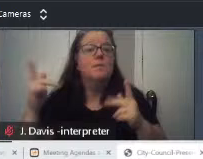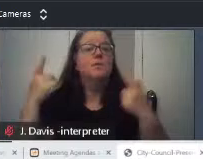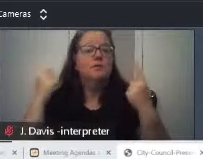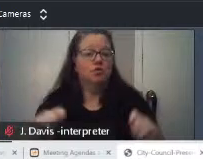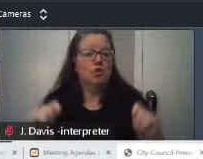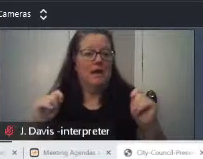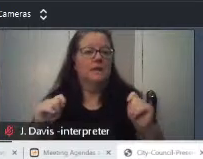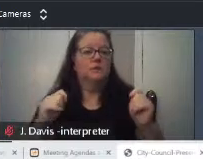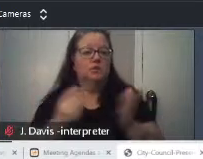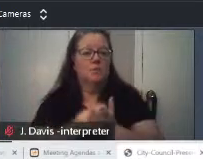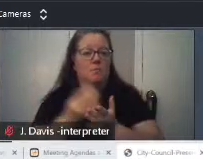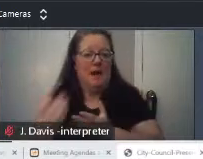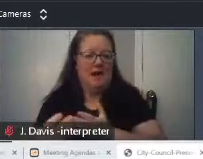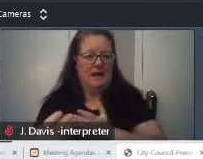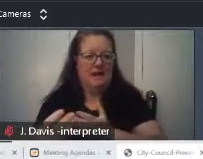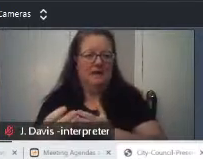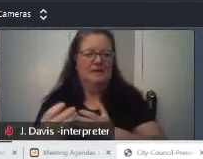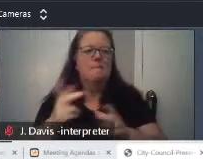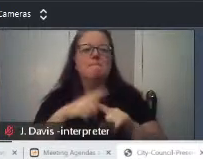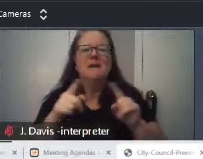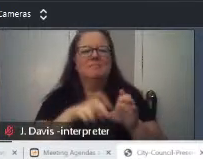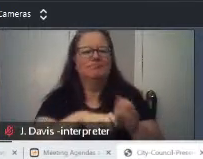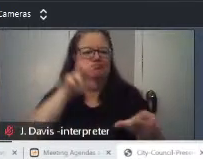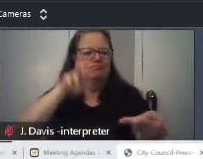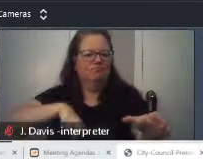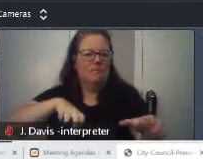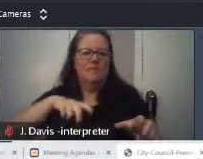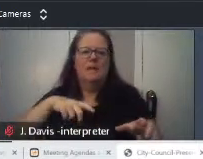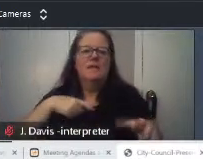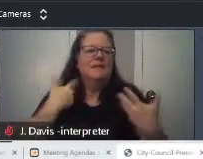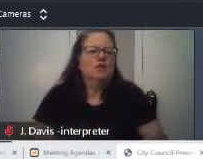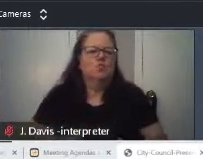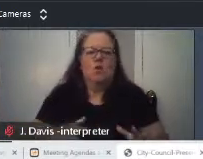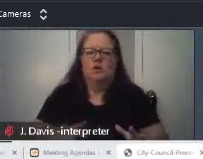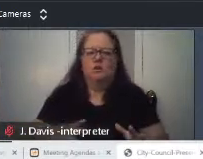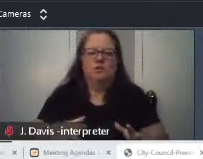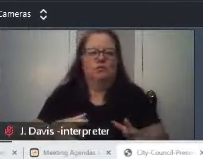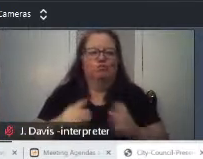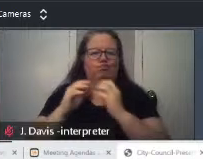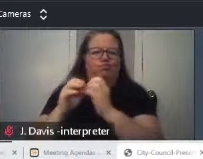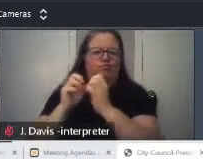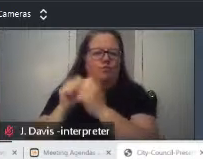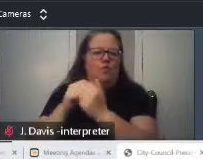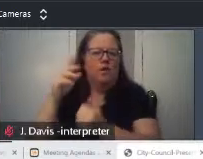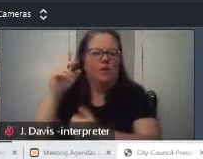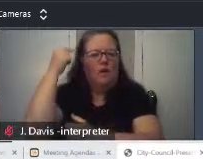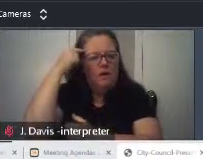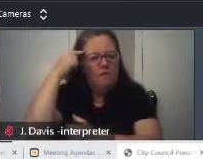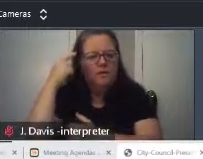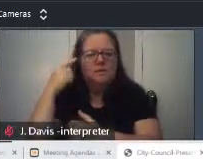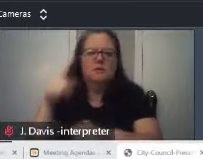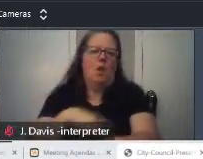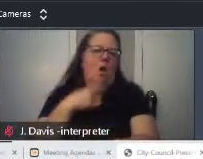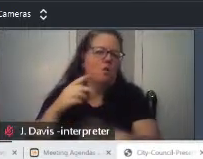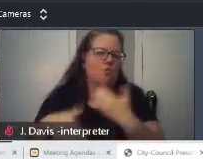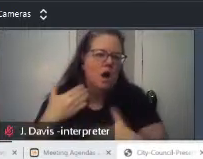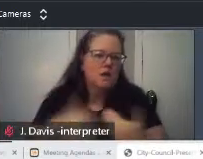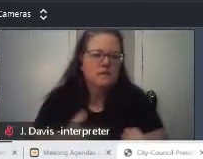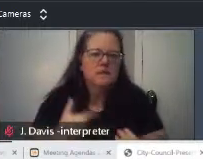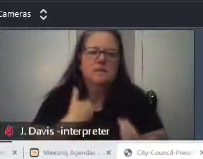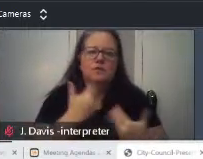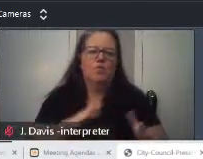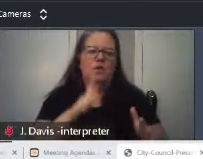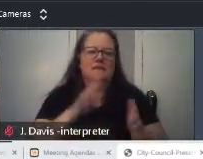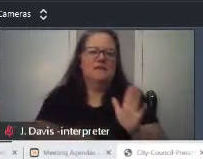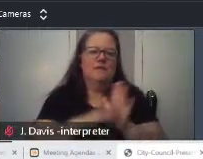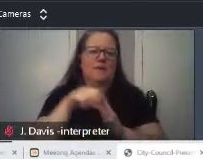out, one, because they didn't want to, you know, fool with the government, and it's too open and too difficult and too long of a process. And two, they didn't want to develop in